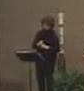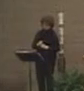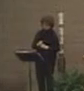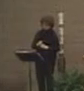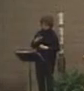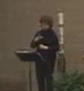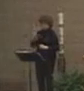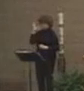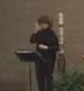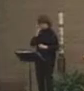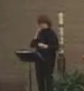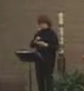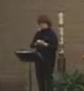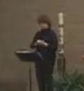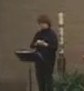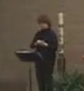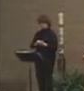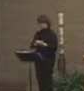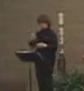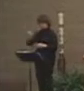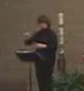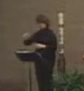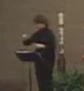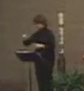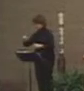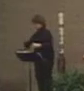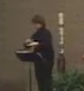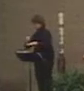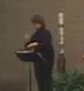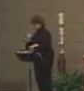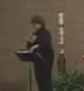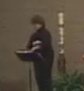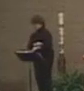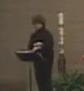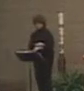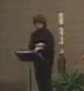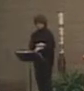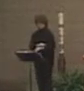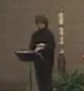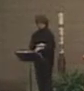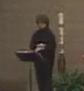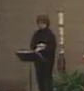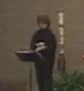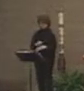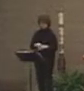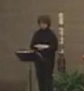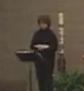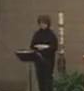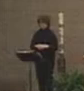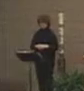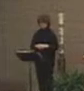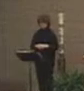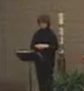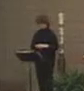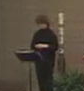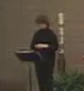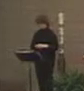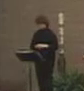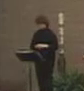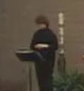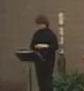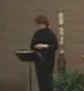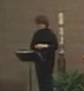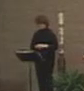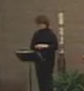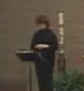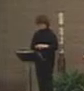And he assumes that it belongs to Eli, that Eli in his elderly years is asking for some assistance.